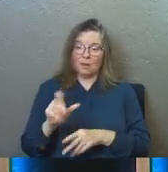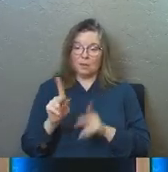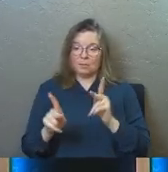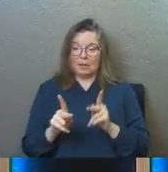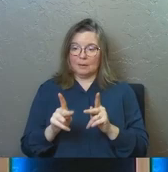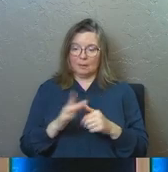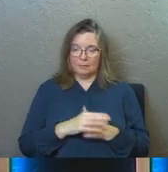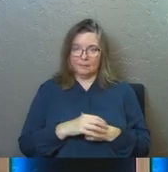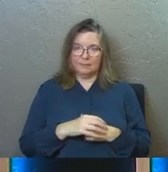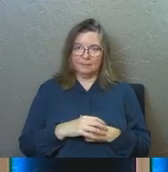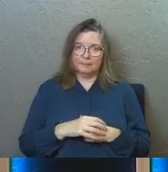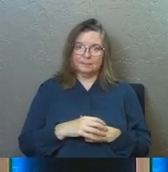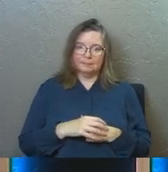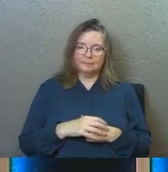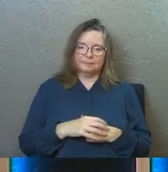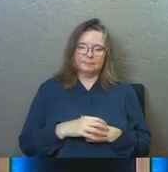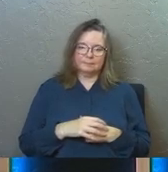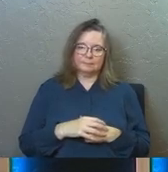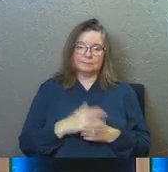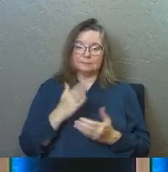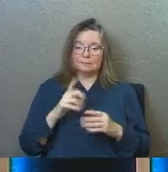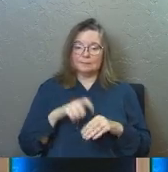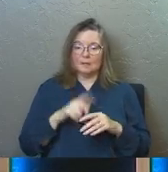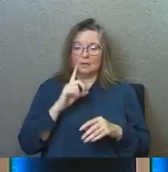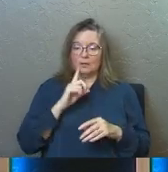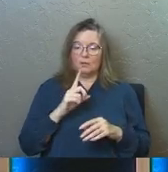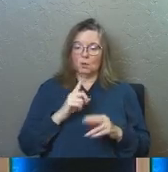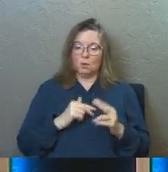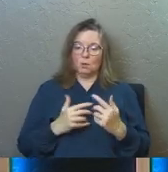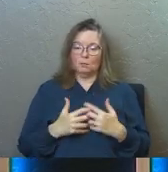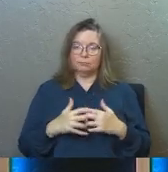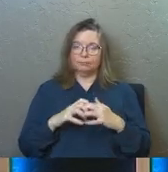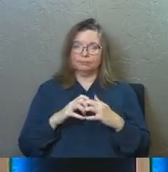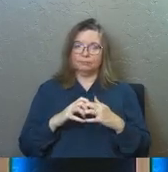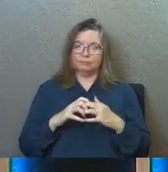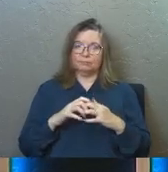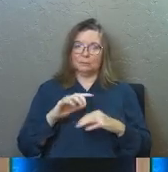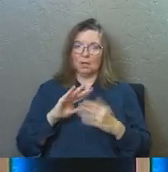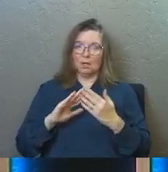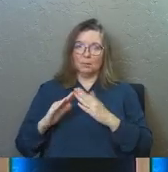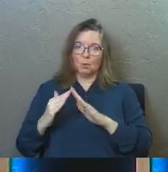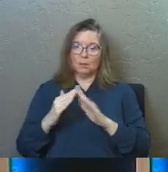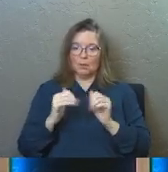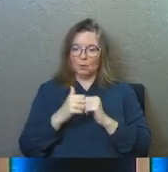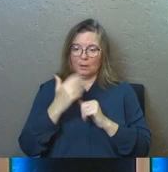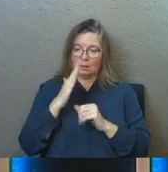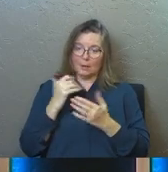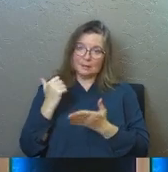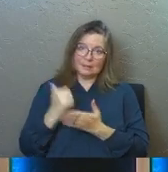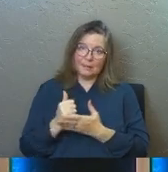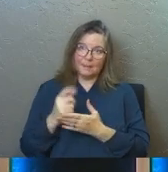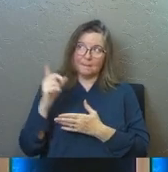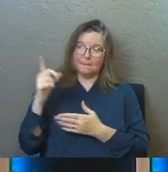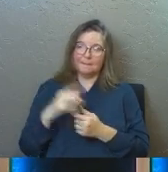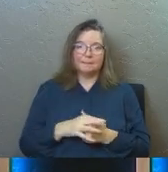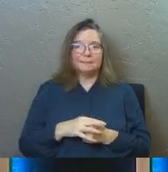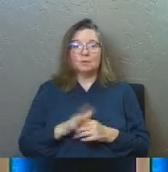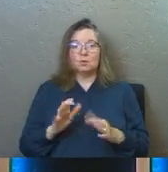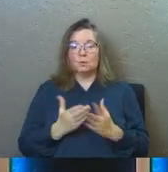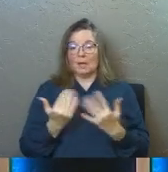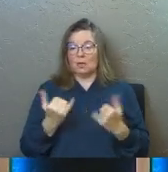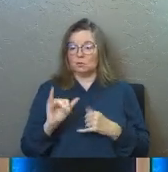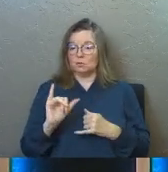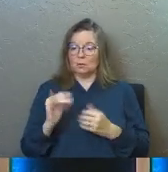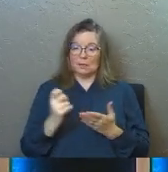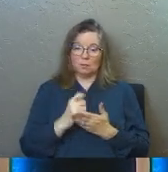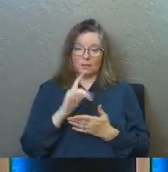people that he's placed in your life. So maybe it's time for you to build a community, to lead a community with God and his help. You can do that